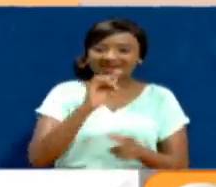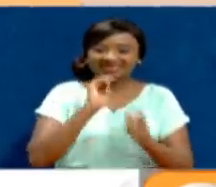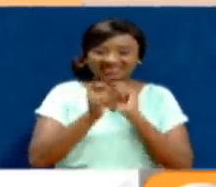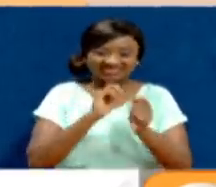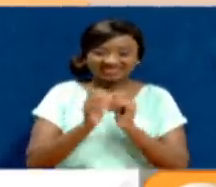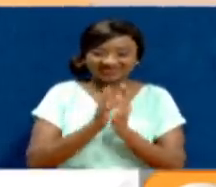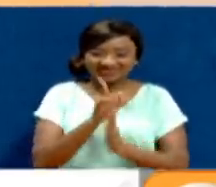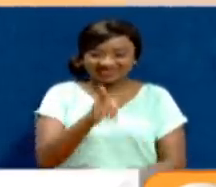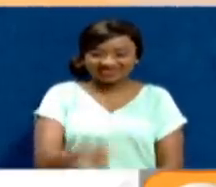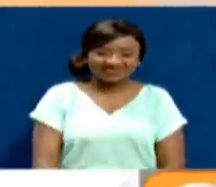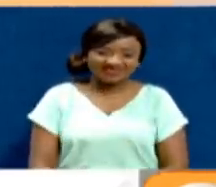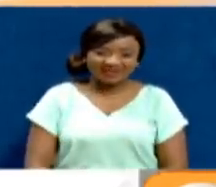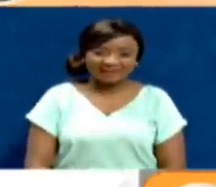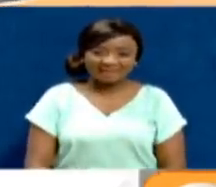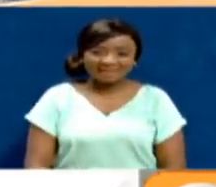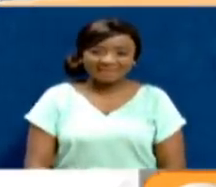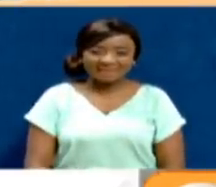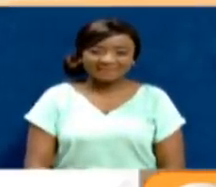answer, don't